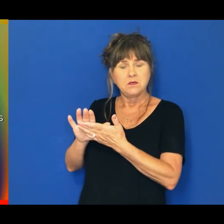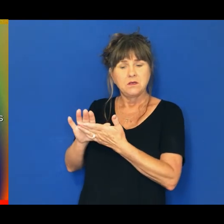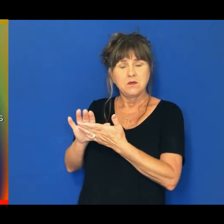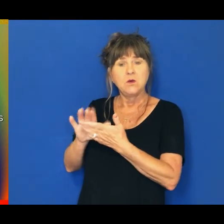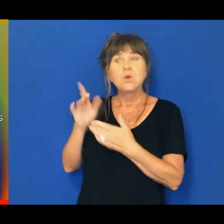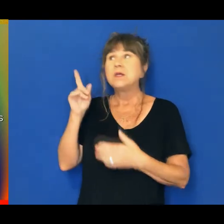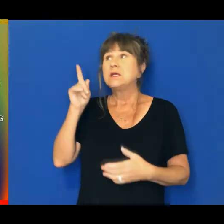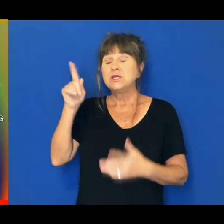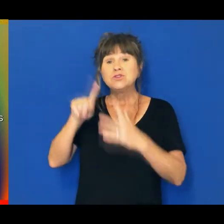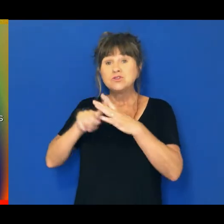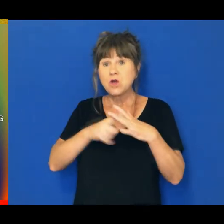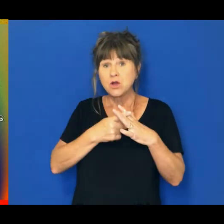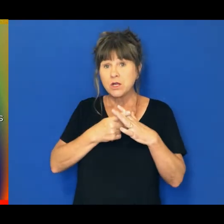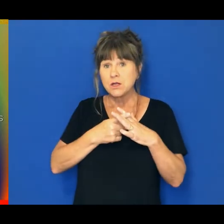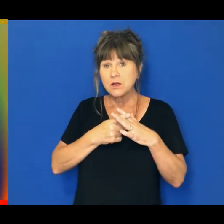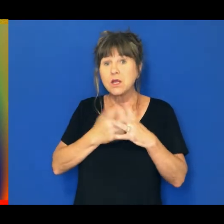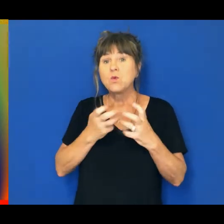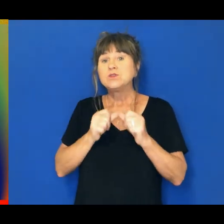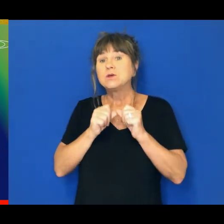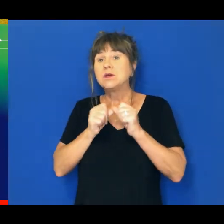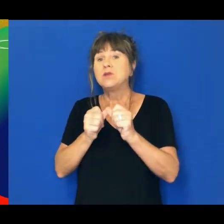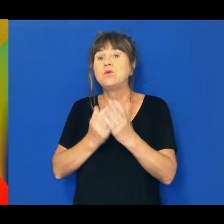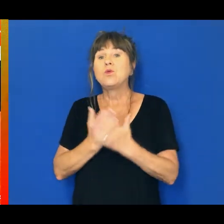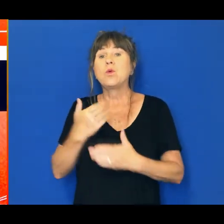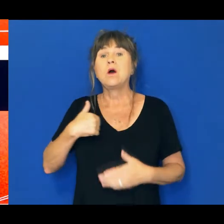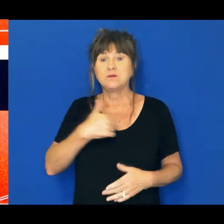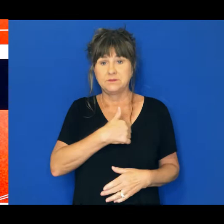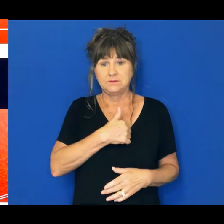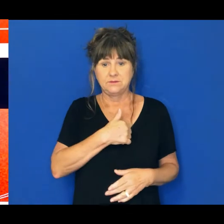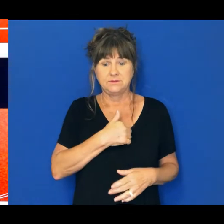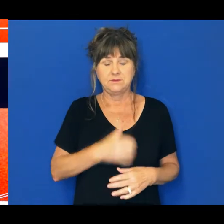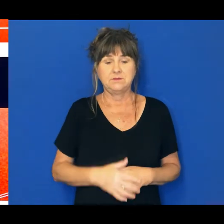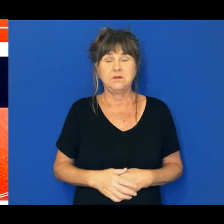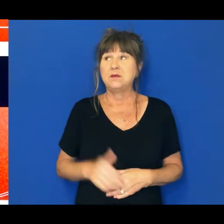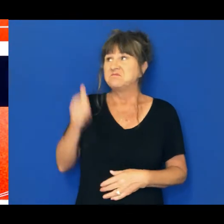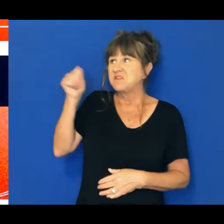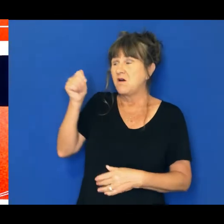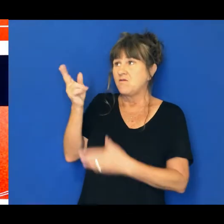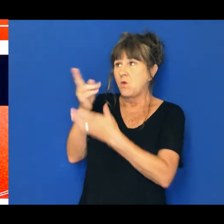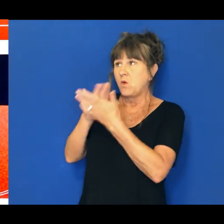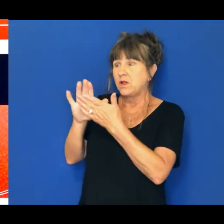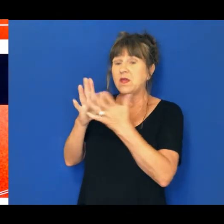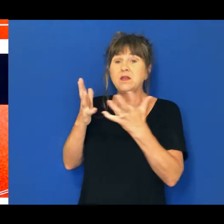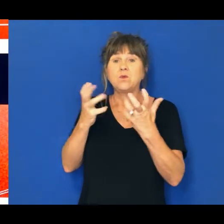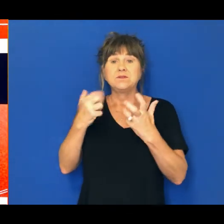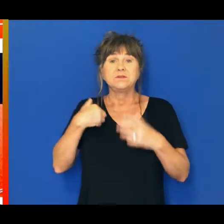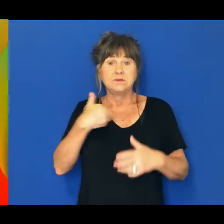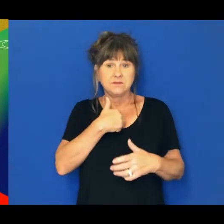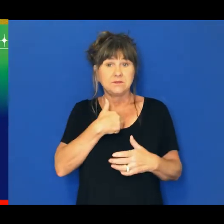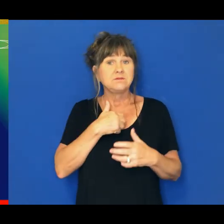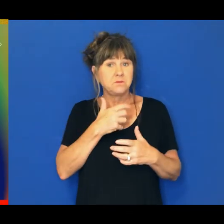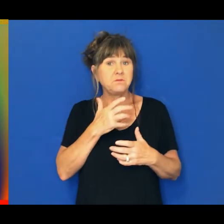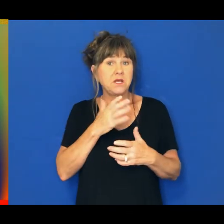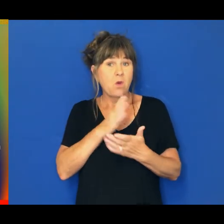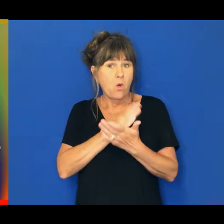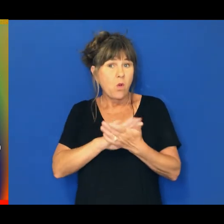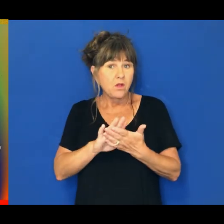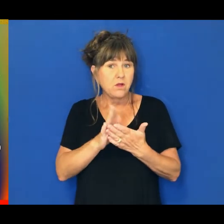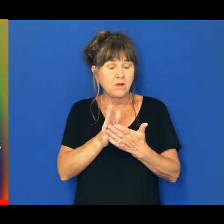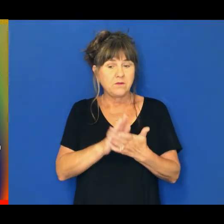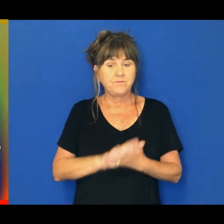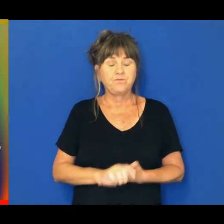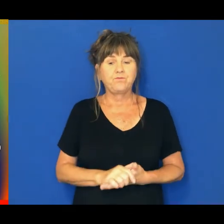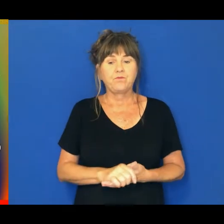he wants to continue through you and me. God is holy. Now he invites us to be holy. In Galatians 2:20, it says, my old identity, that's your